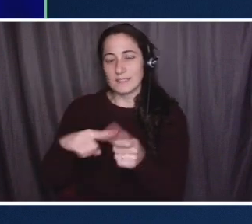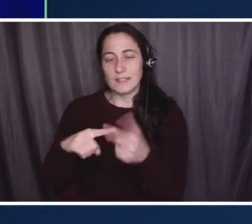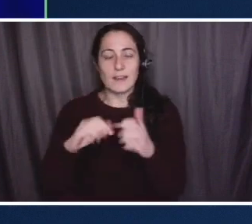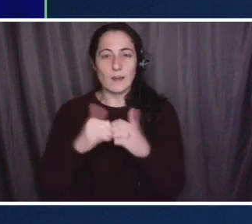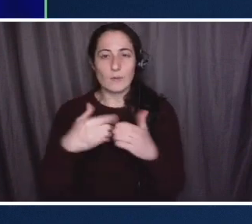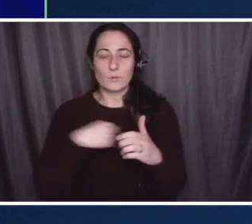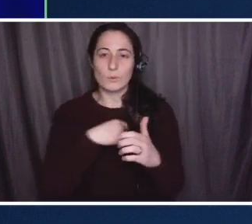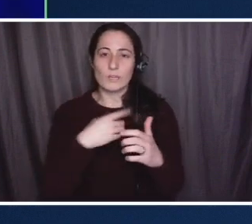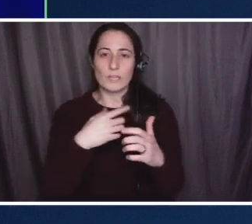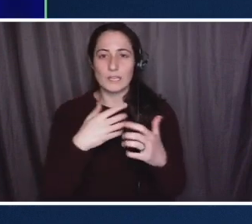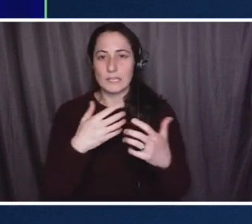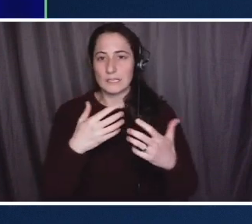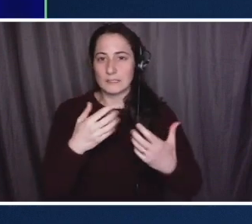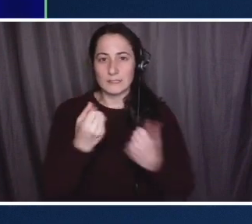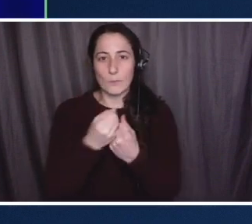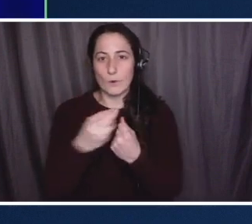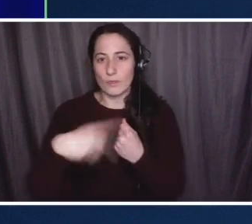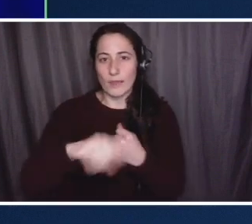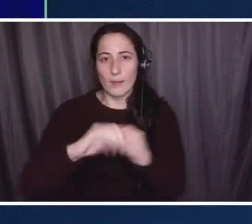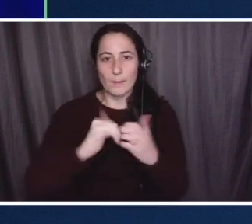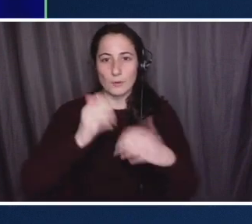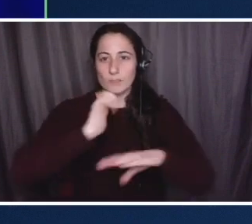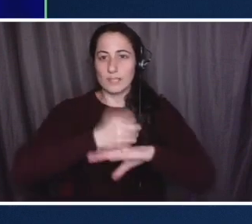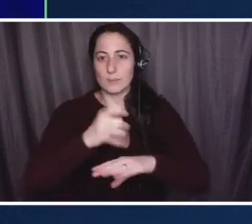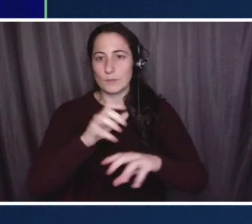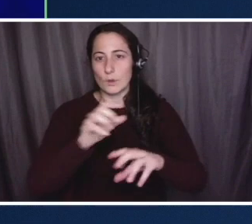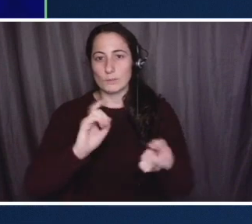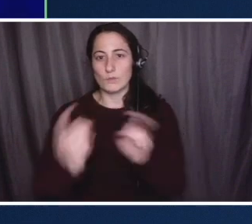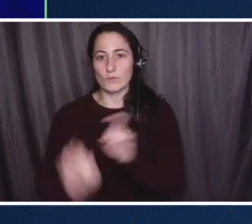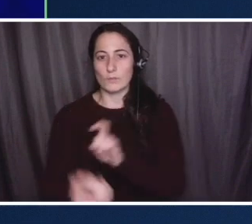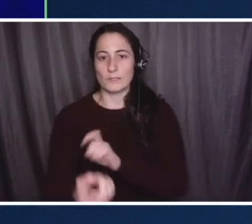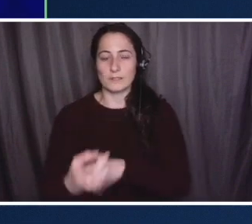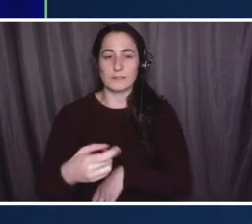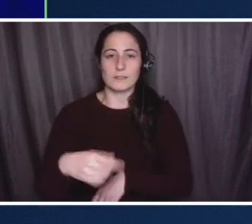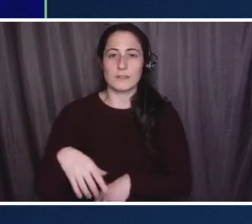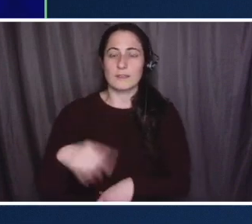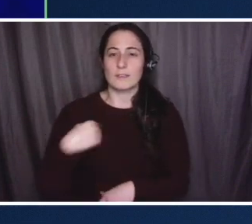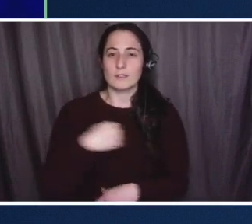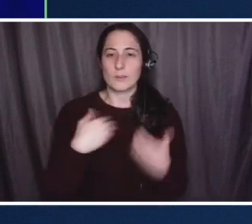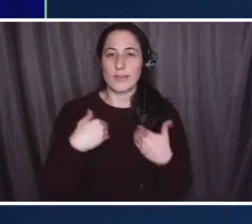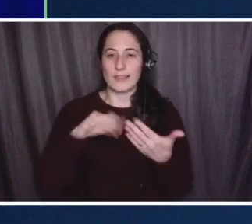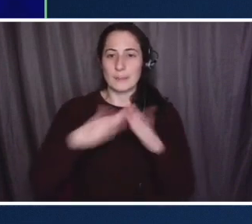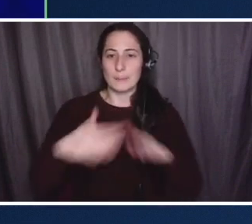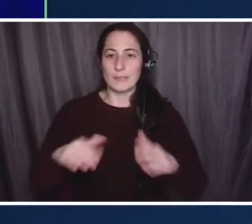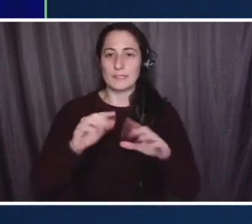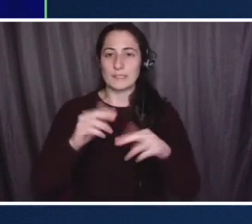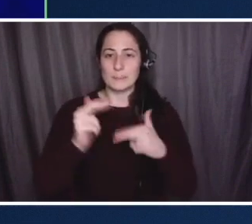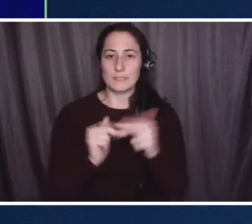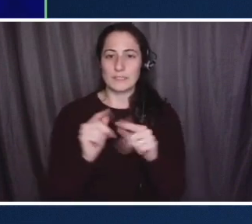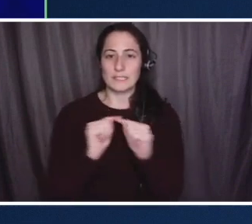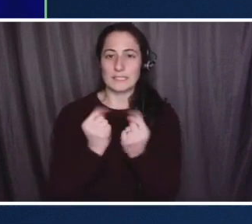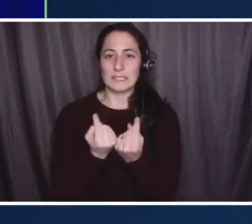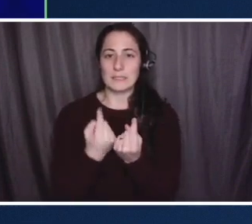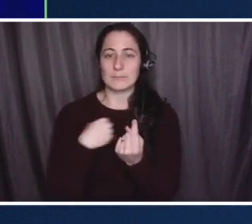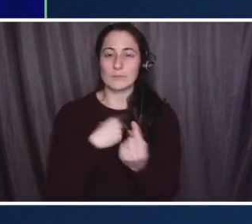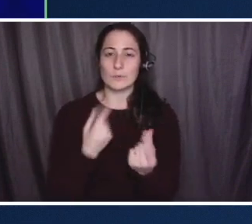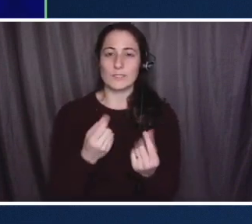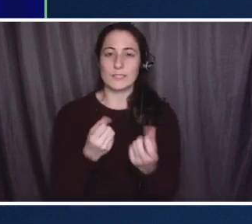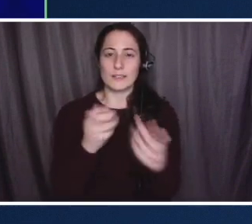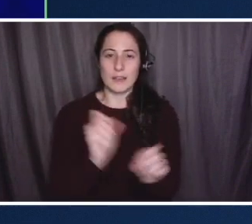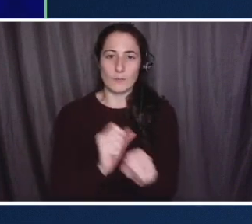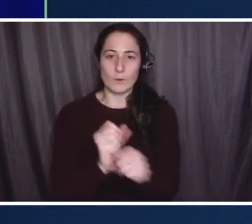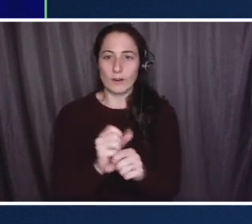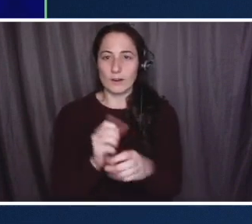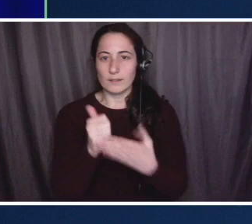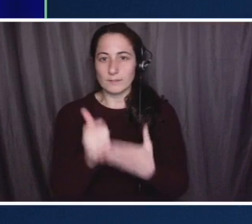do we build those movements? I think at Humanity United, our peace building team, been doing a lot of work around sort of like understanding the nexus between